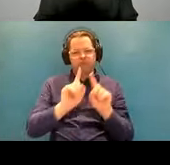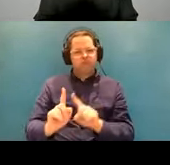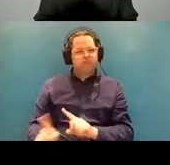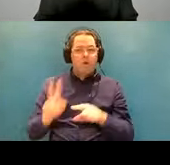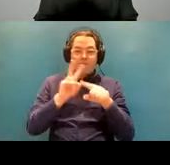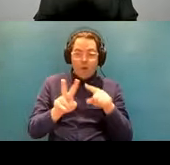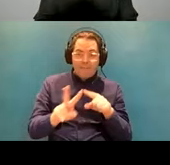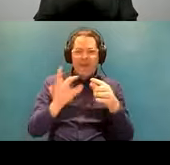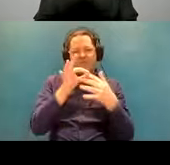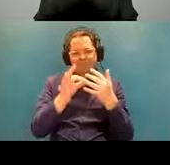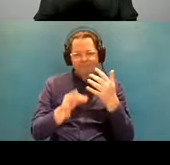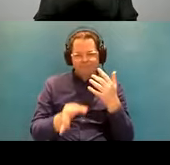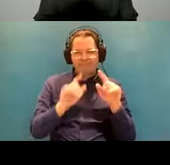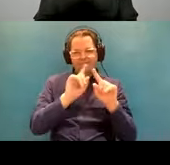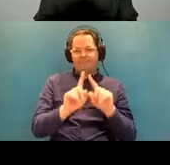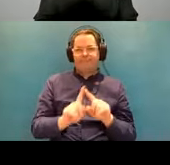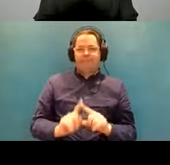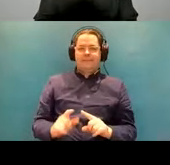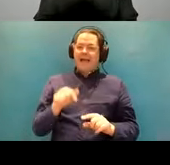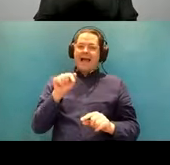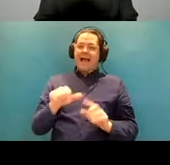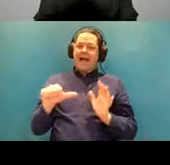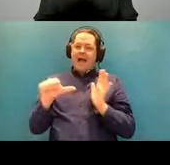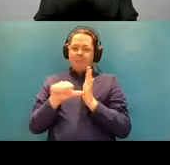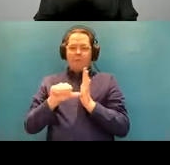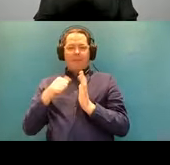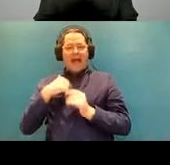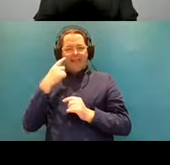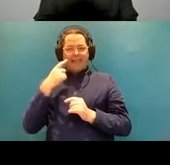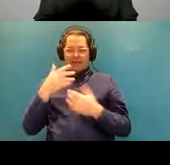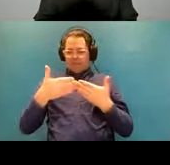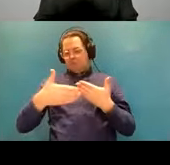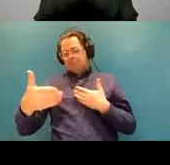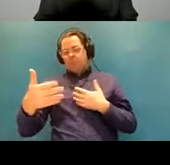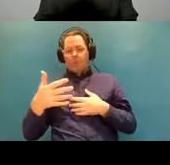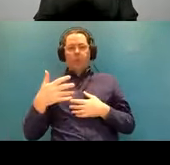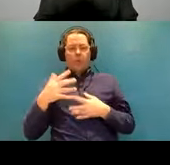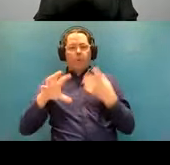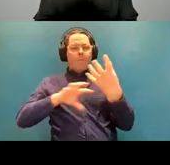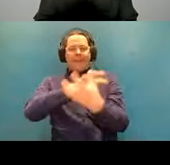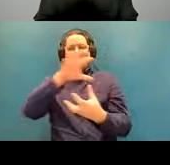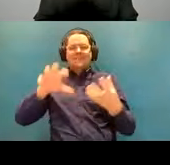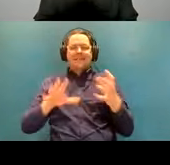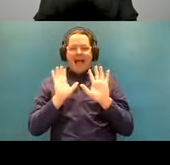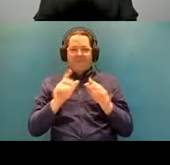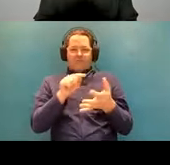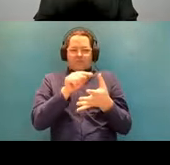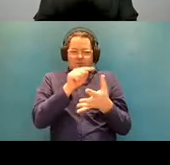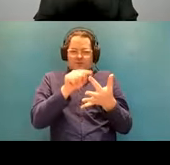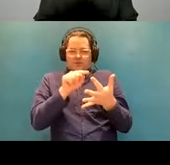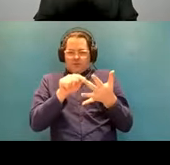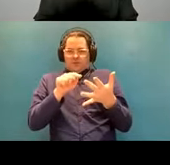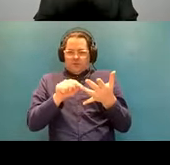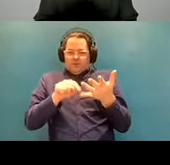vocabulary also. This problem is, I think the coming era is very complicated, and we need that broad